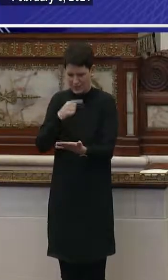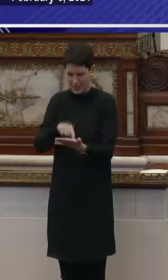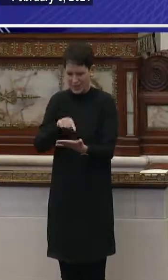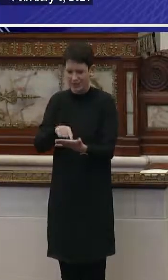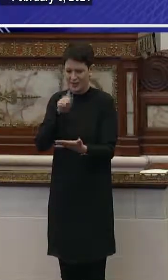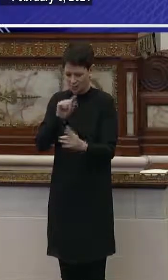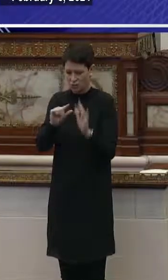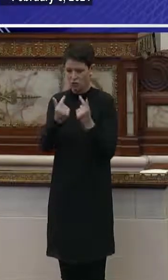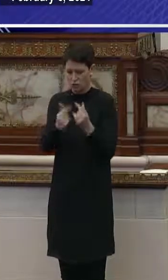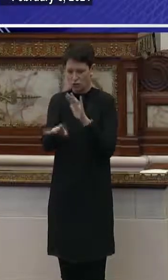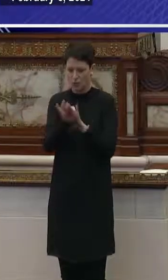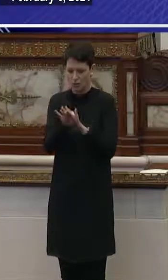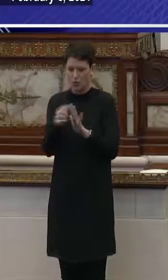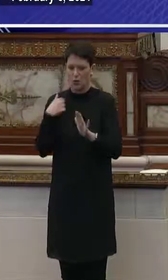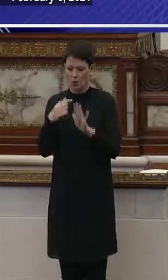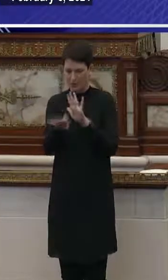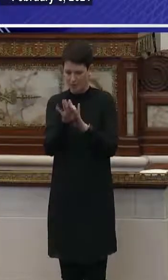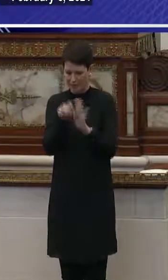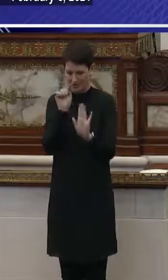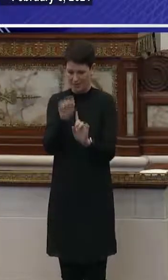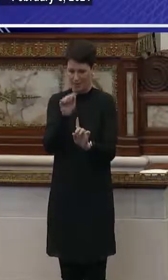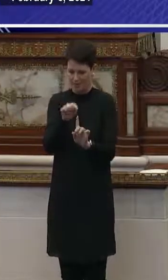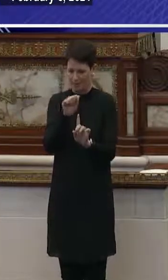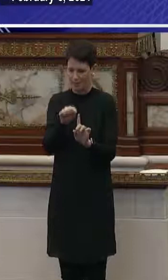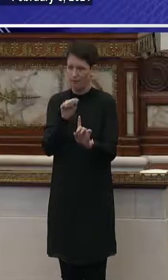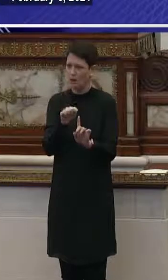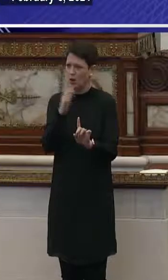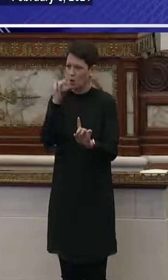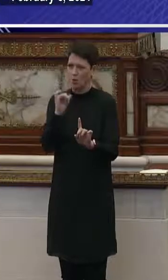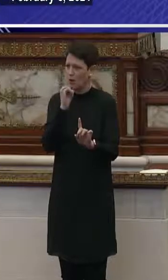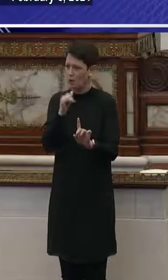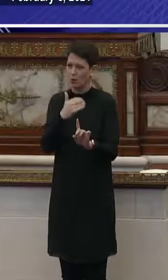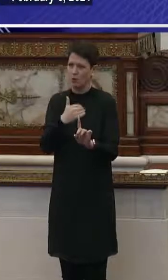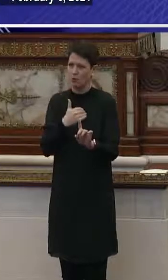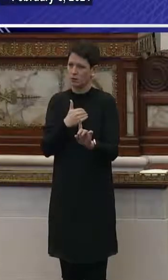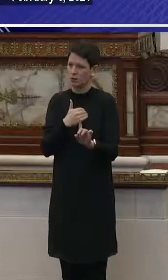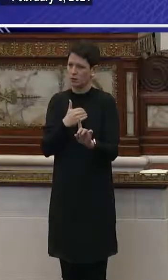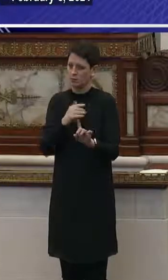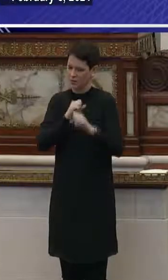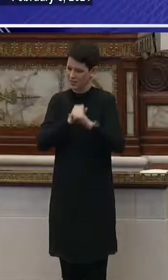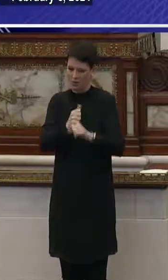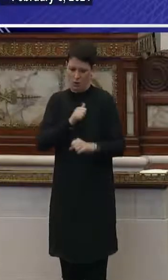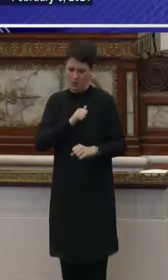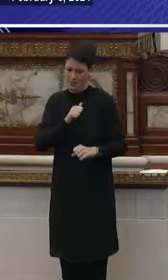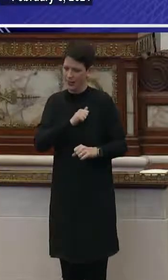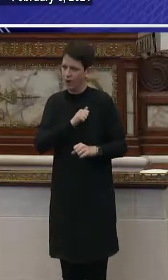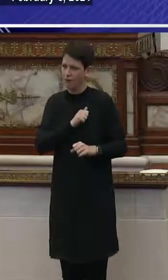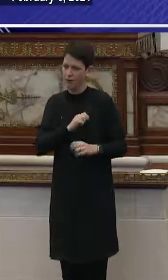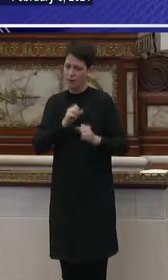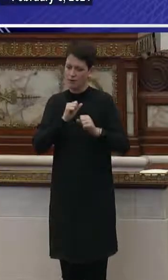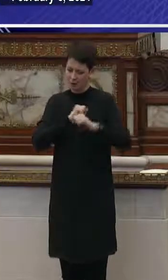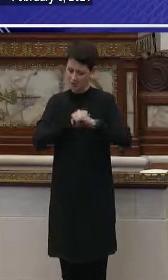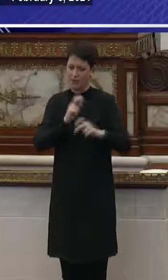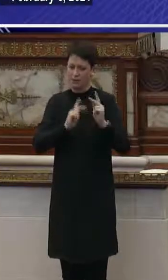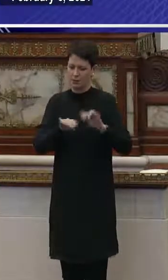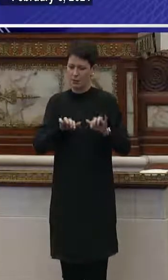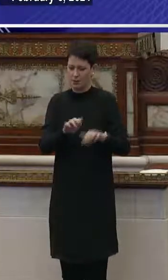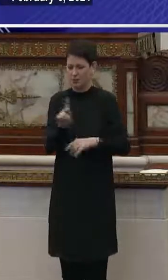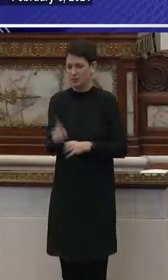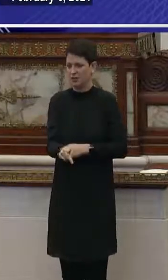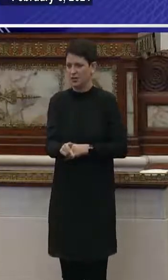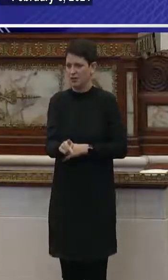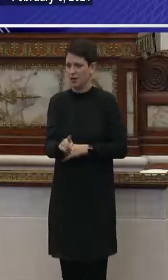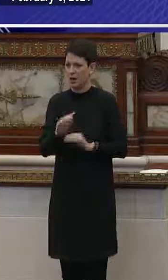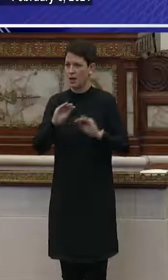the group, this is who we are recommending, why we would not try to protect ourselves and protect the citizens of Philadelphia by